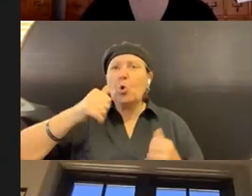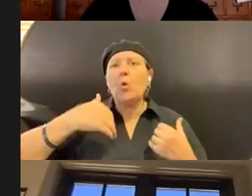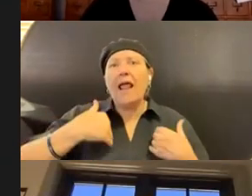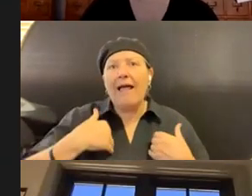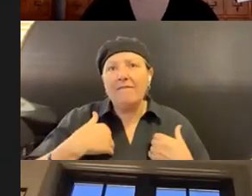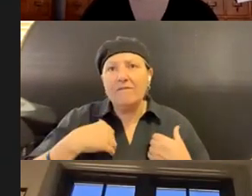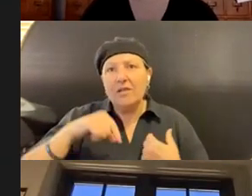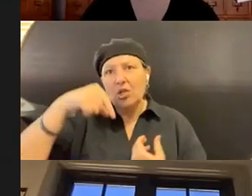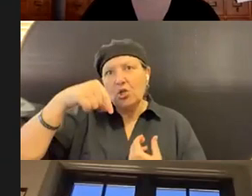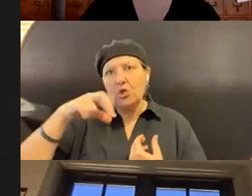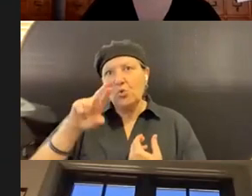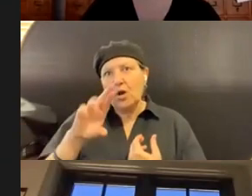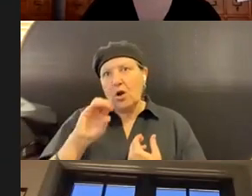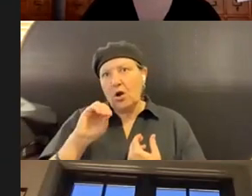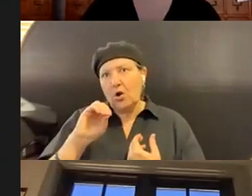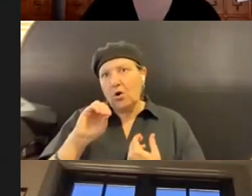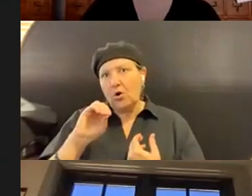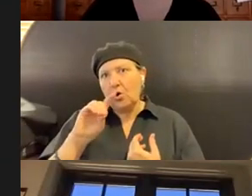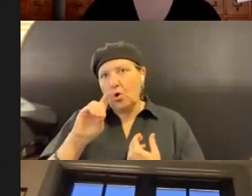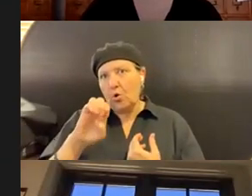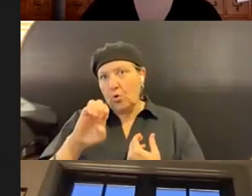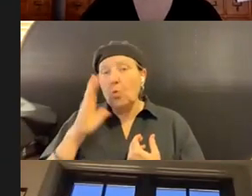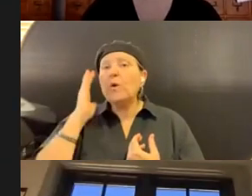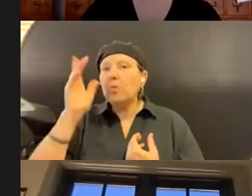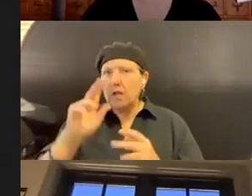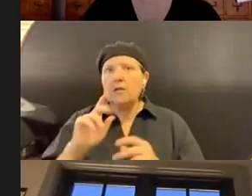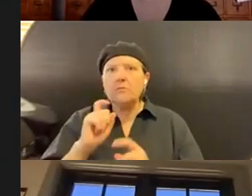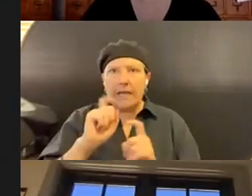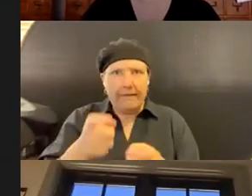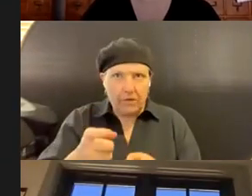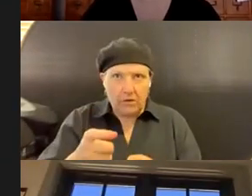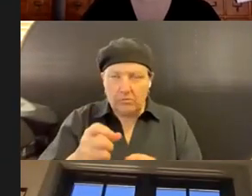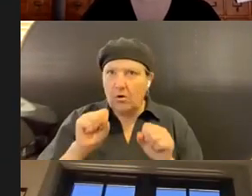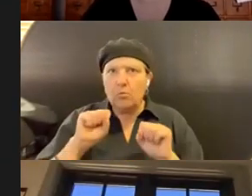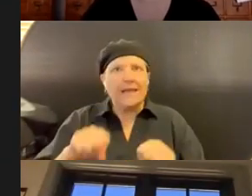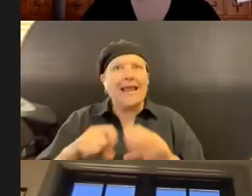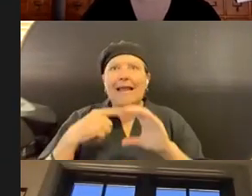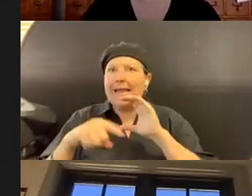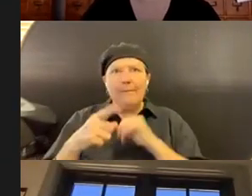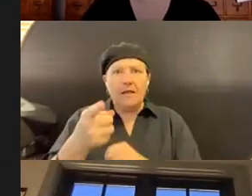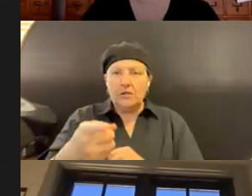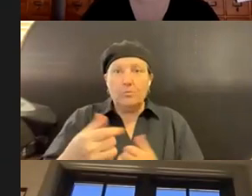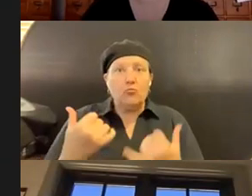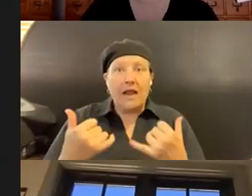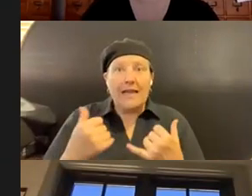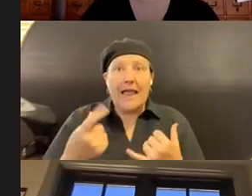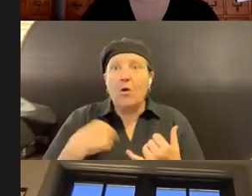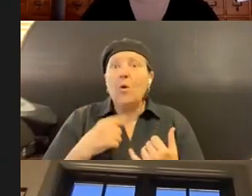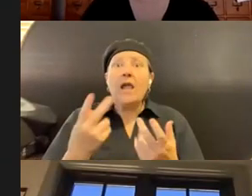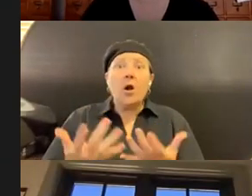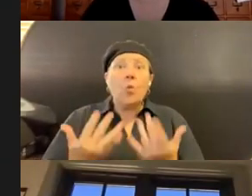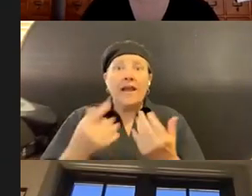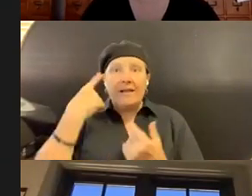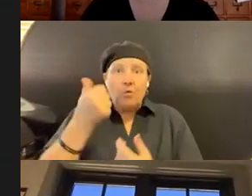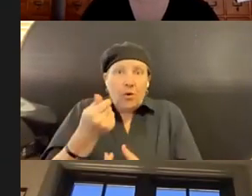way to get it to you. And if it's not physically, we can email it to you as well, okay? But right now we are waiting for a few that do not